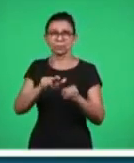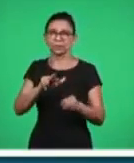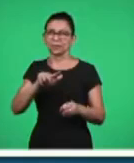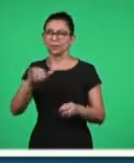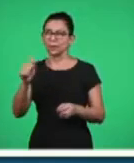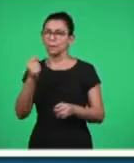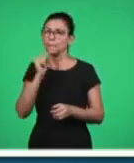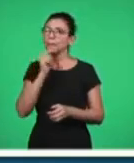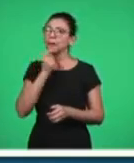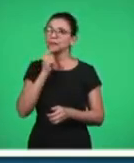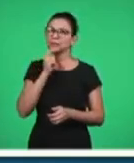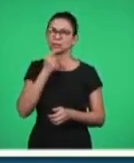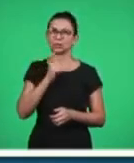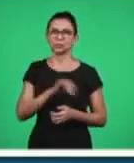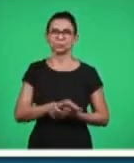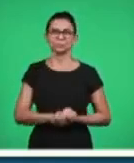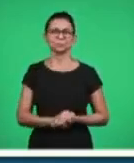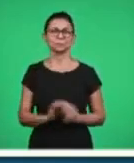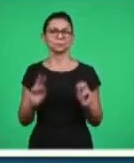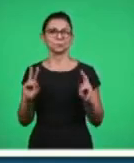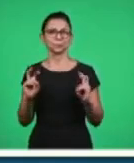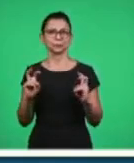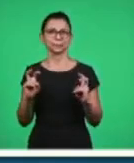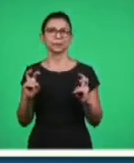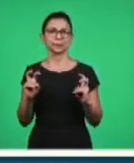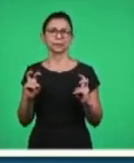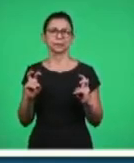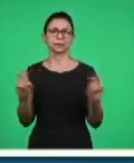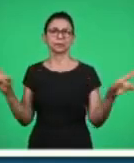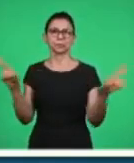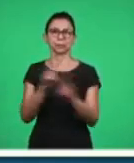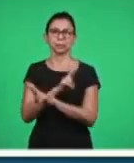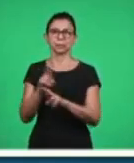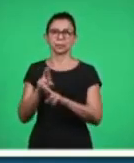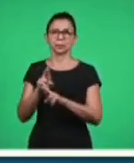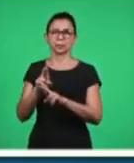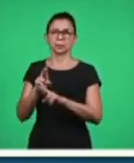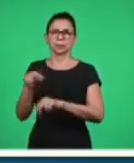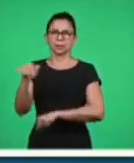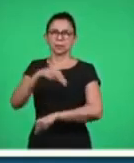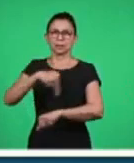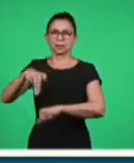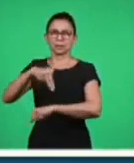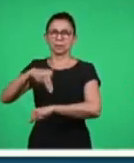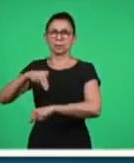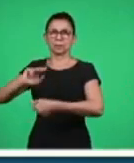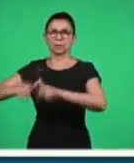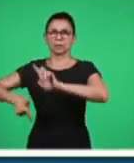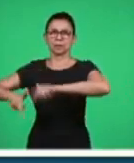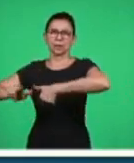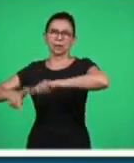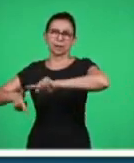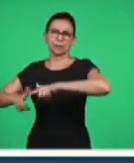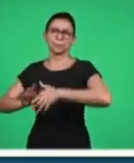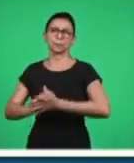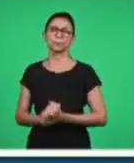at the doors. That's the expression that was used there with regards to the nation of Israel. So the objective of the message